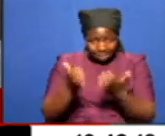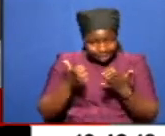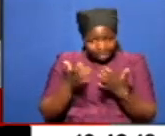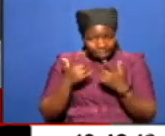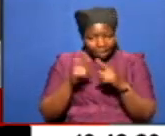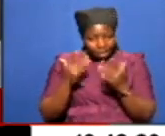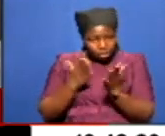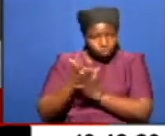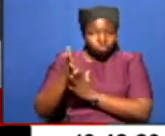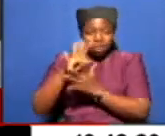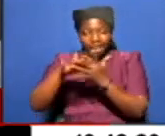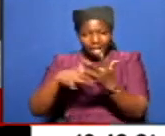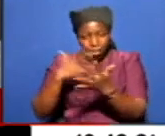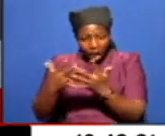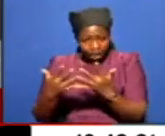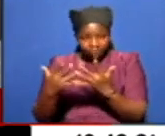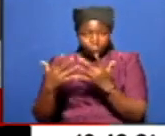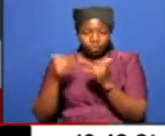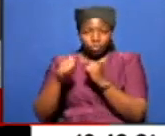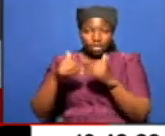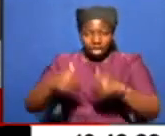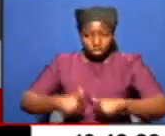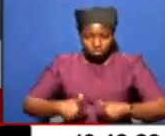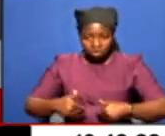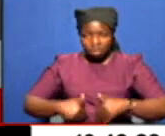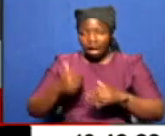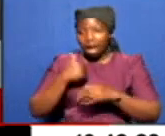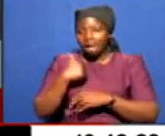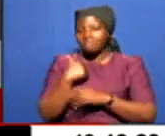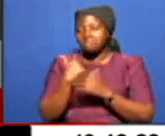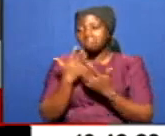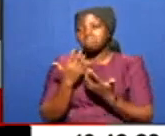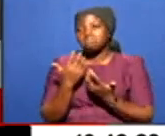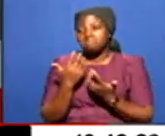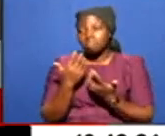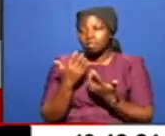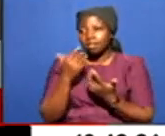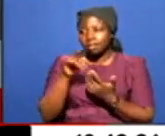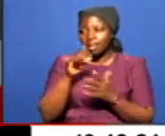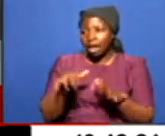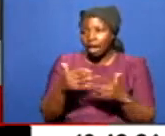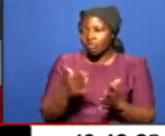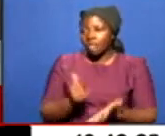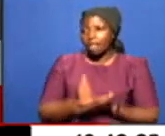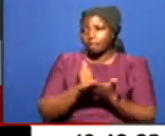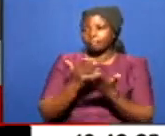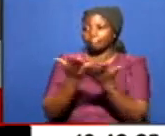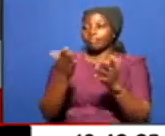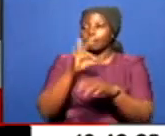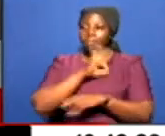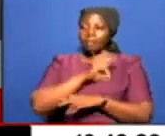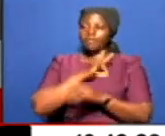of networks that the young people have organized, because that is how we help them to benefit from some of these